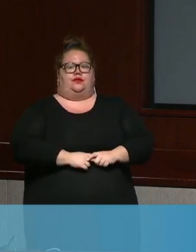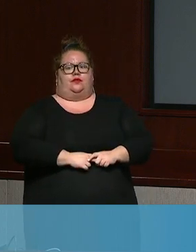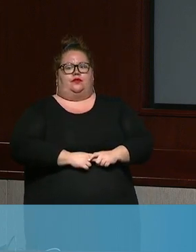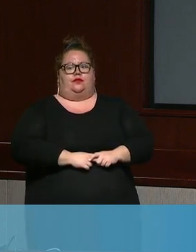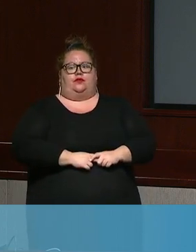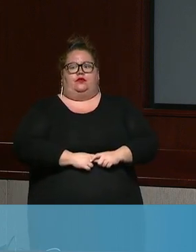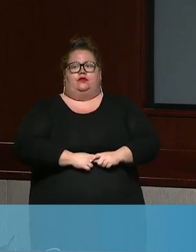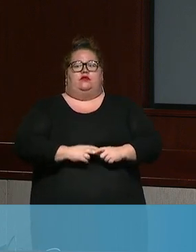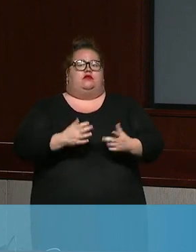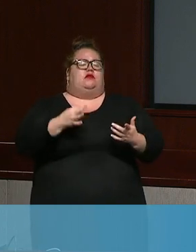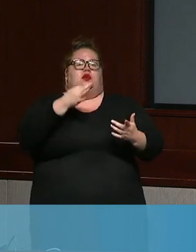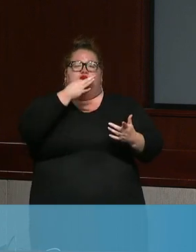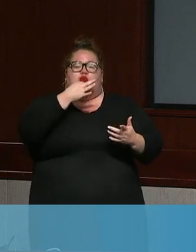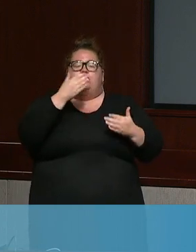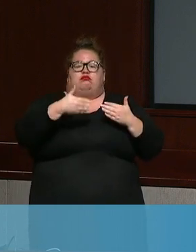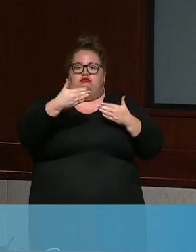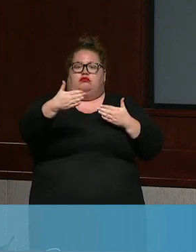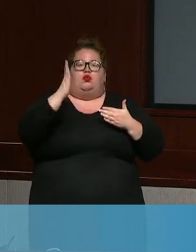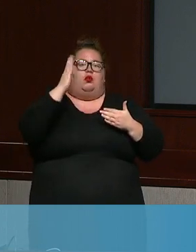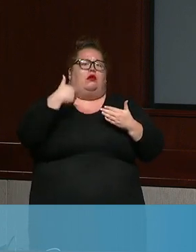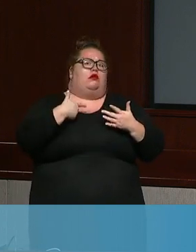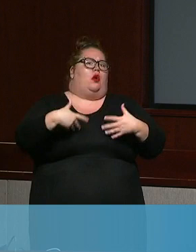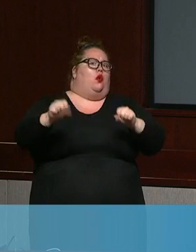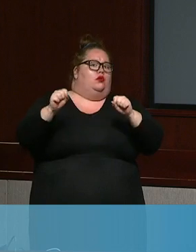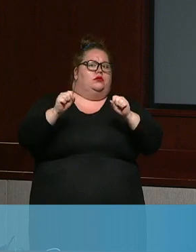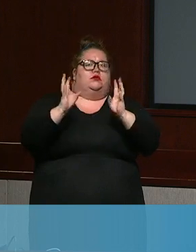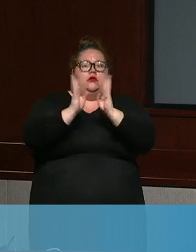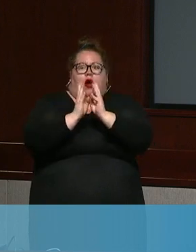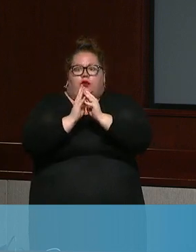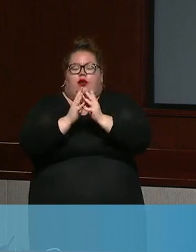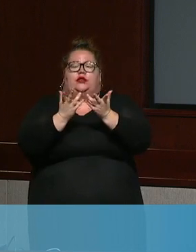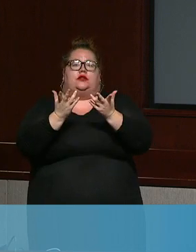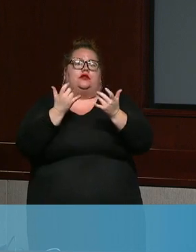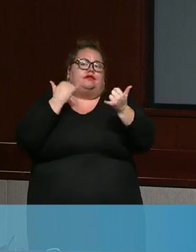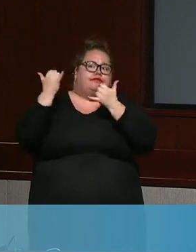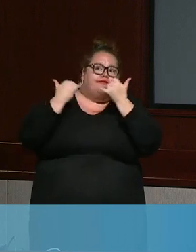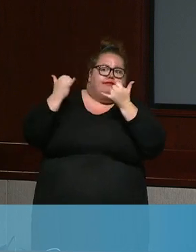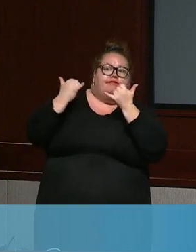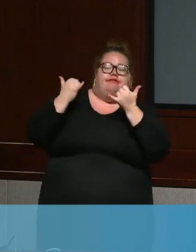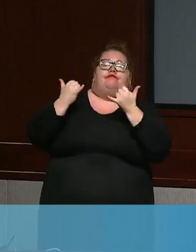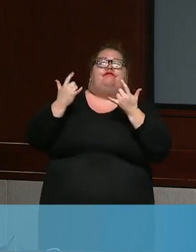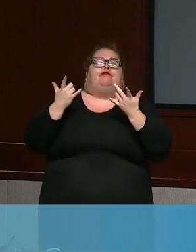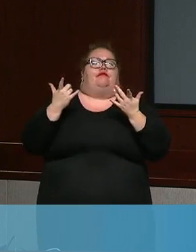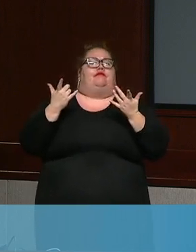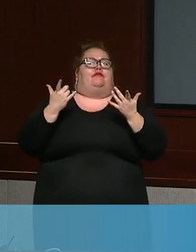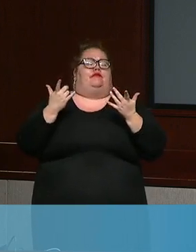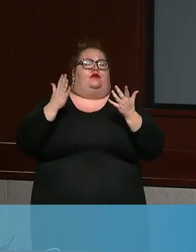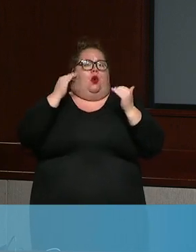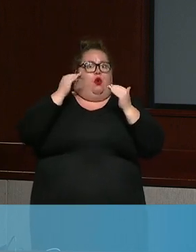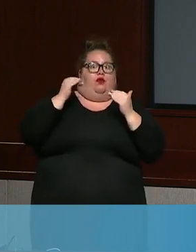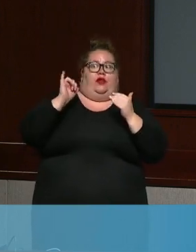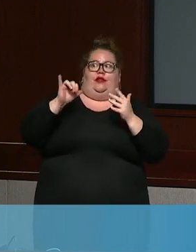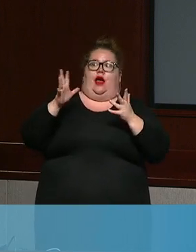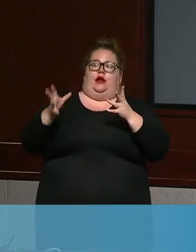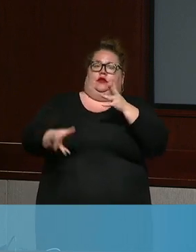some conference calls and meetings to talk about this with the state, but that is evolving, and we're hopeful that additional $7